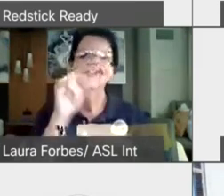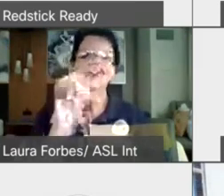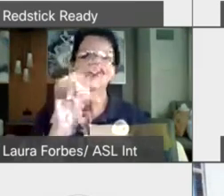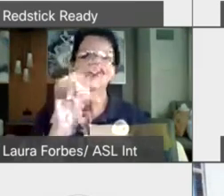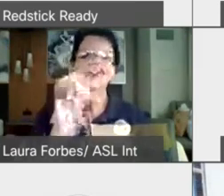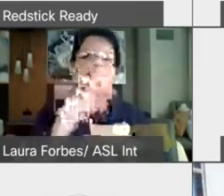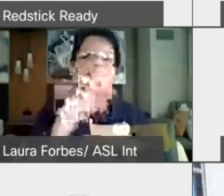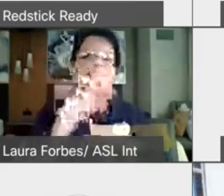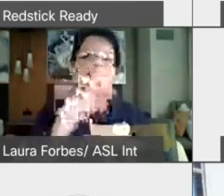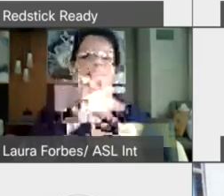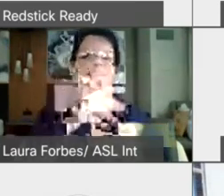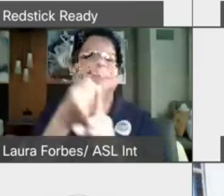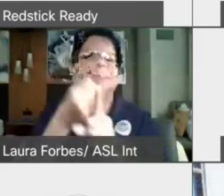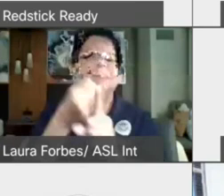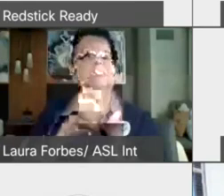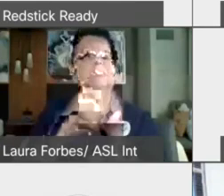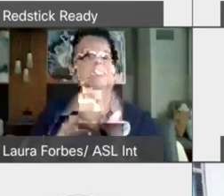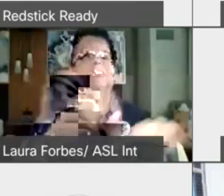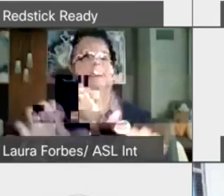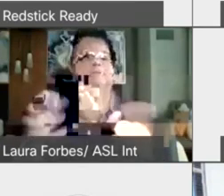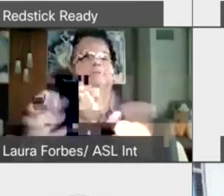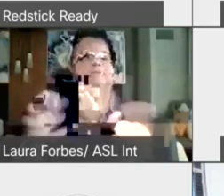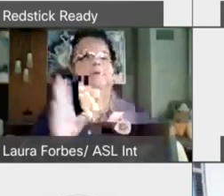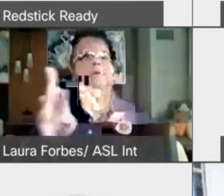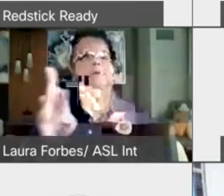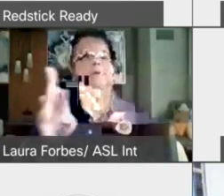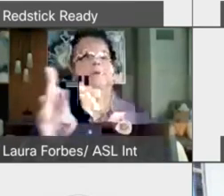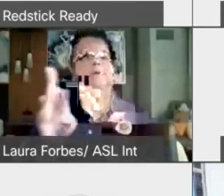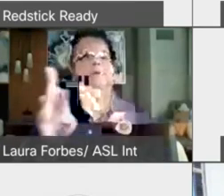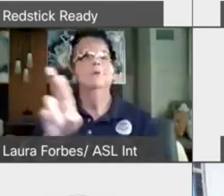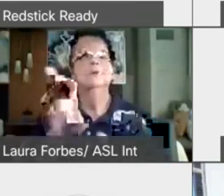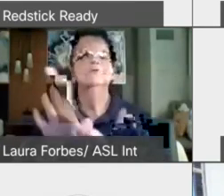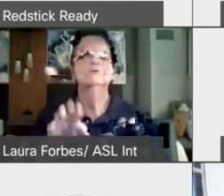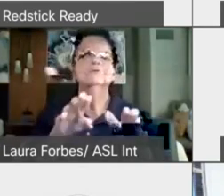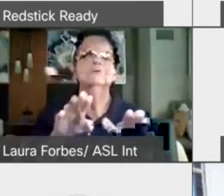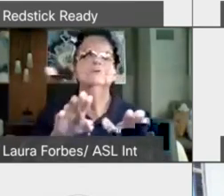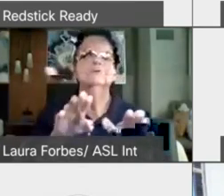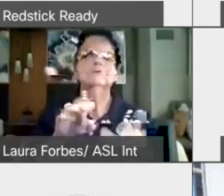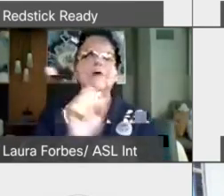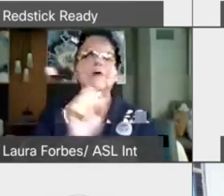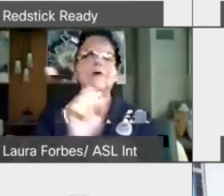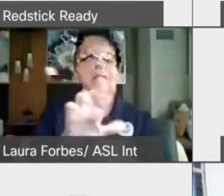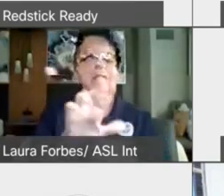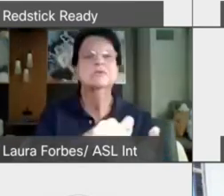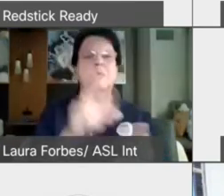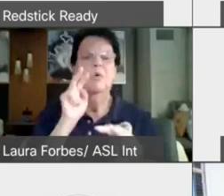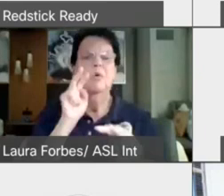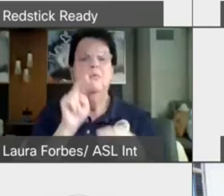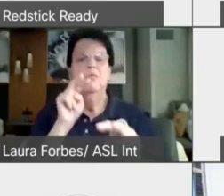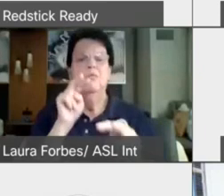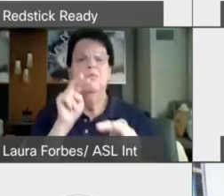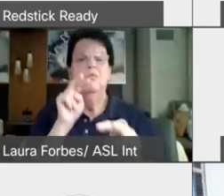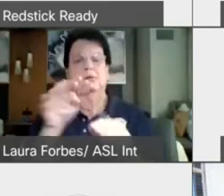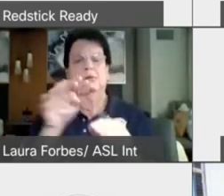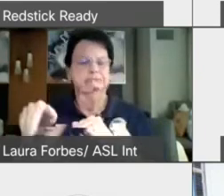a small activation here at our East Baton Rouge Parish Emergency Operations Center, where we will monitor that storm overnight. As the mayor